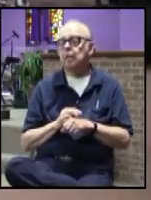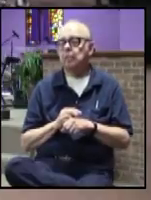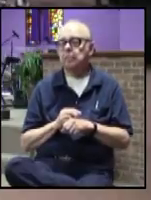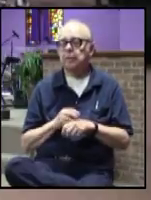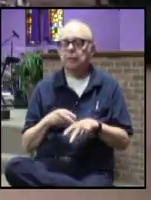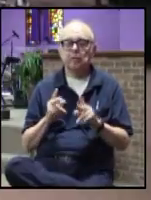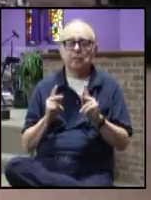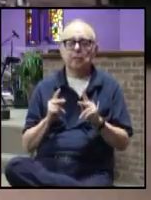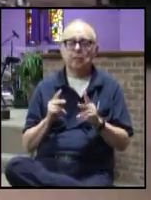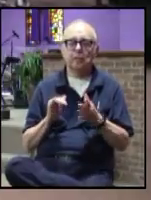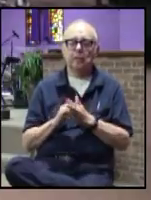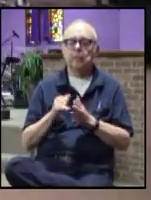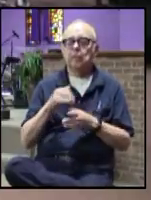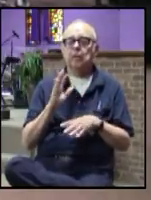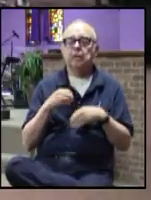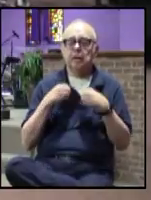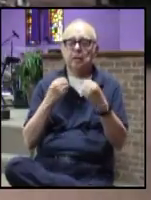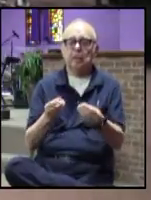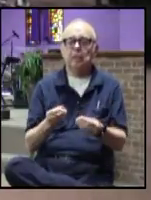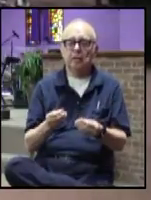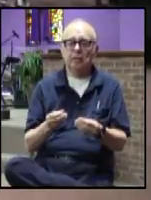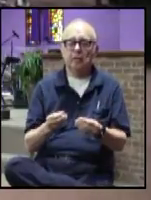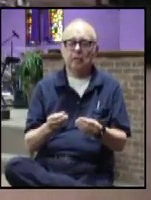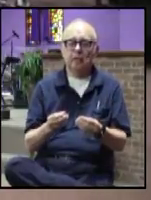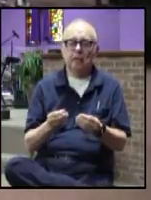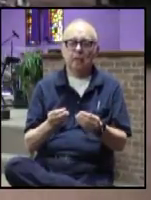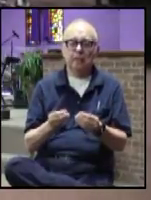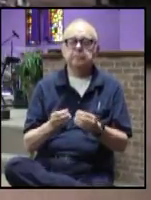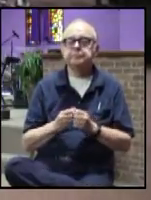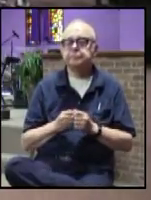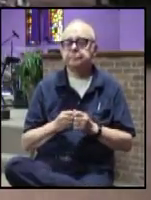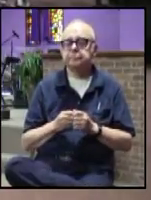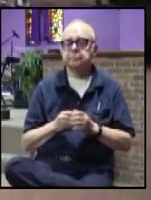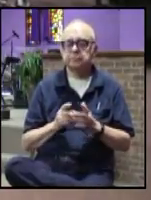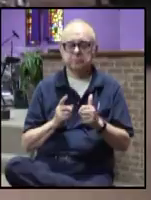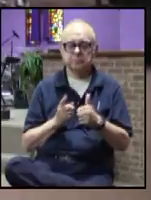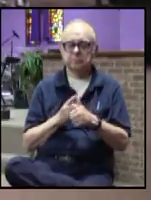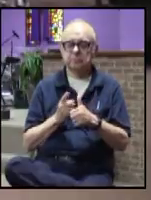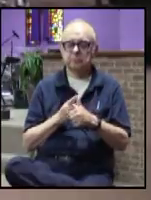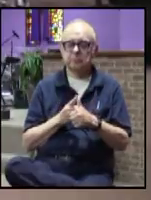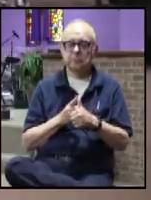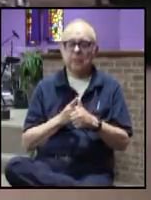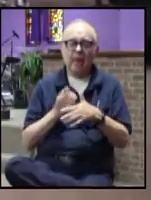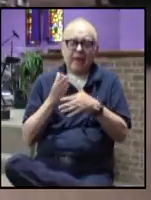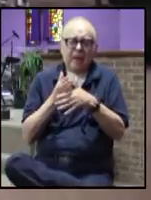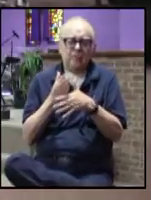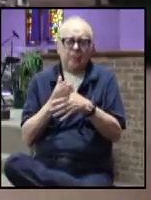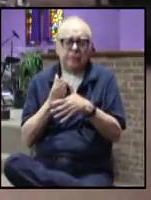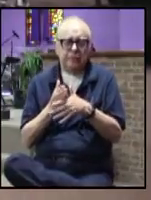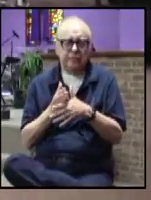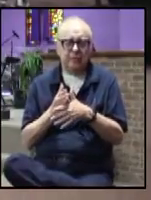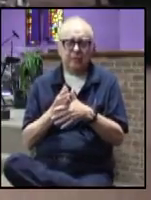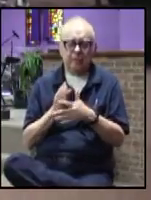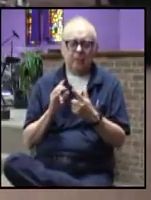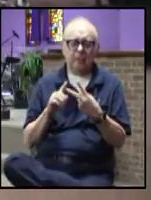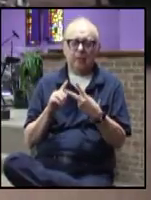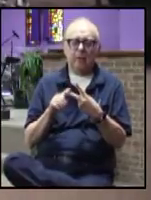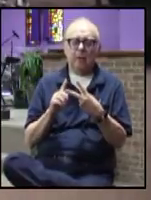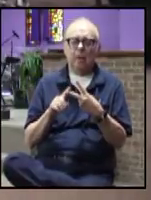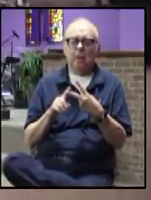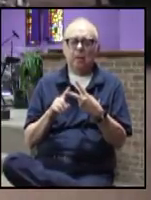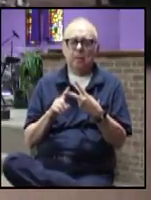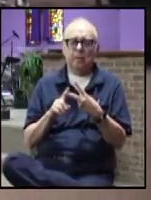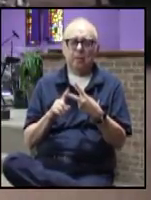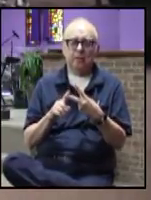of opportunities that God's going to give you, and we're going to break these down in a minute. Number 1 is interruptions. Number 2